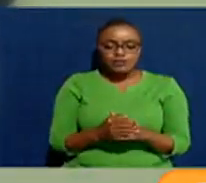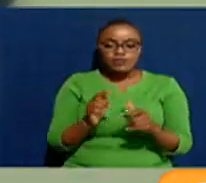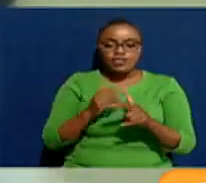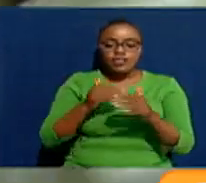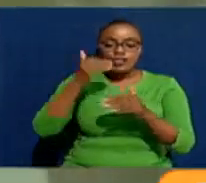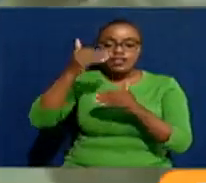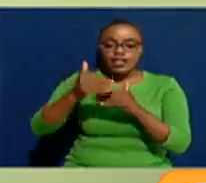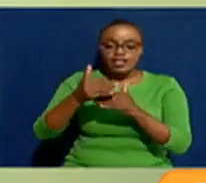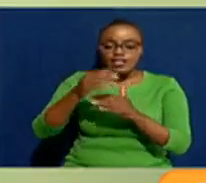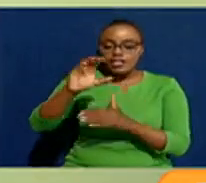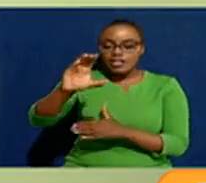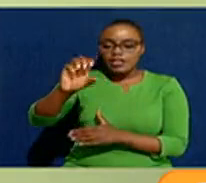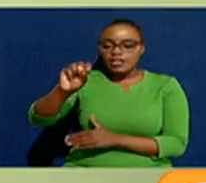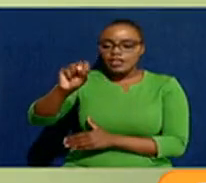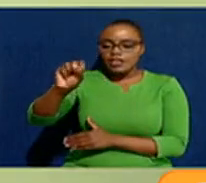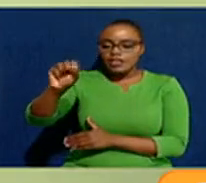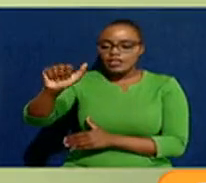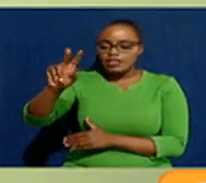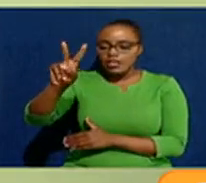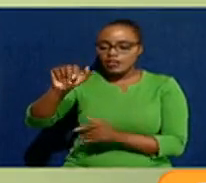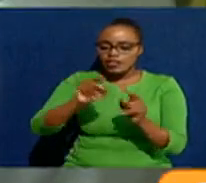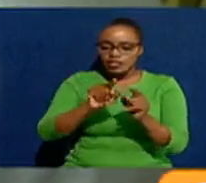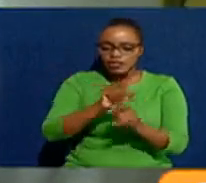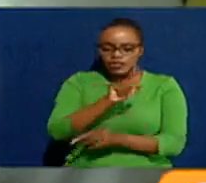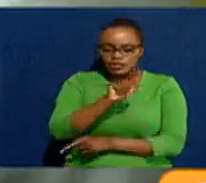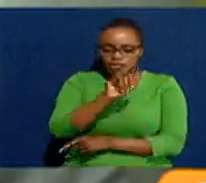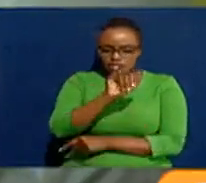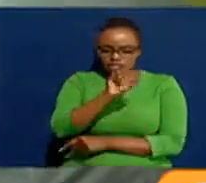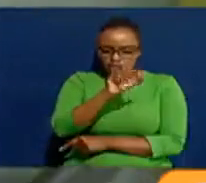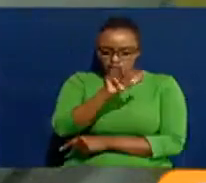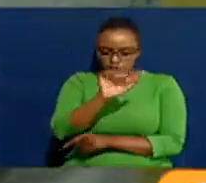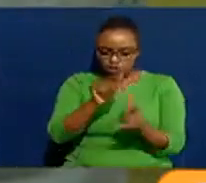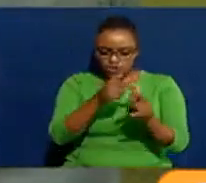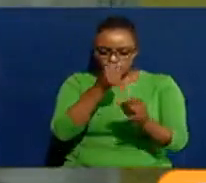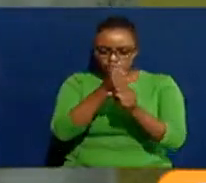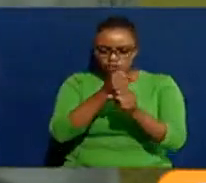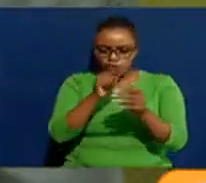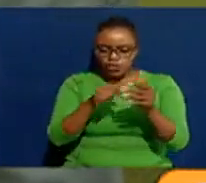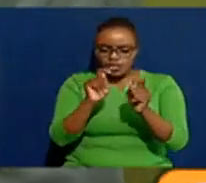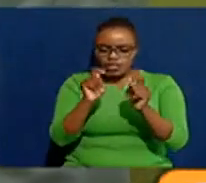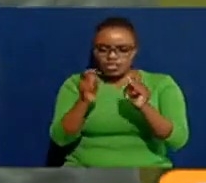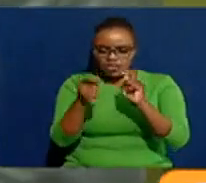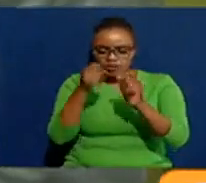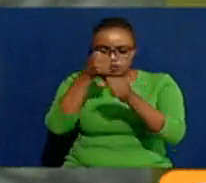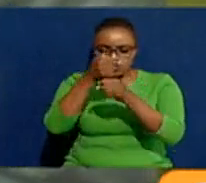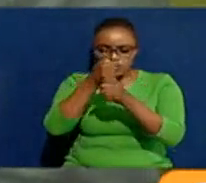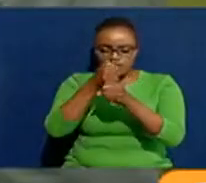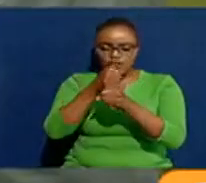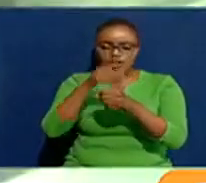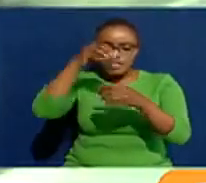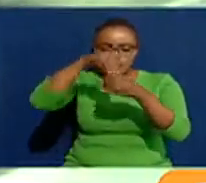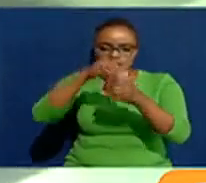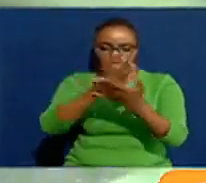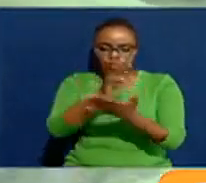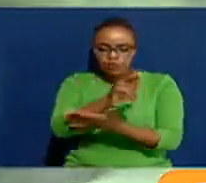Next, the cassava sample is taken to the tissue culture stage where it undergoes the transformation. Inside some of those